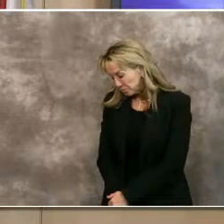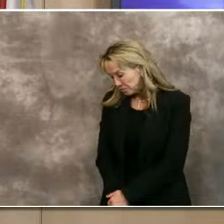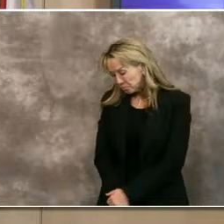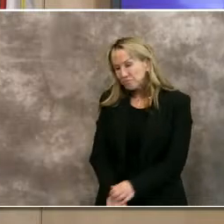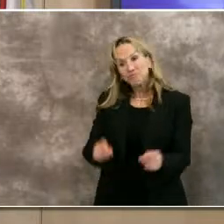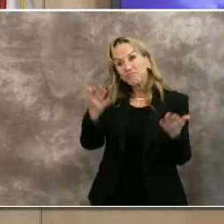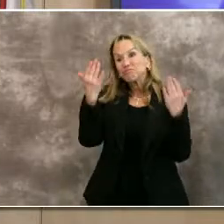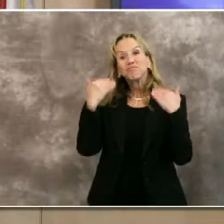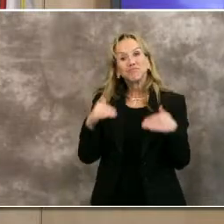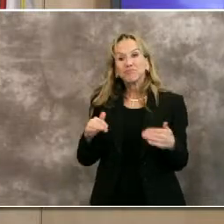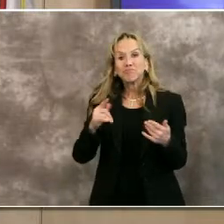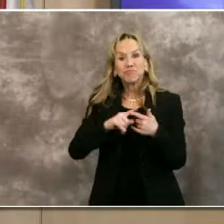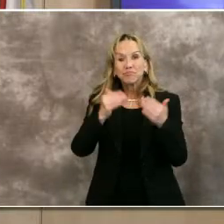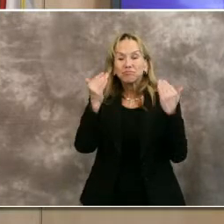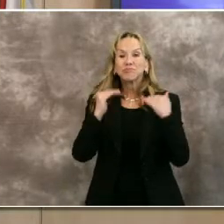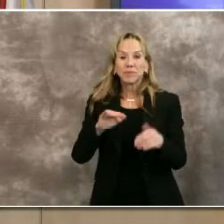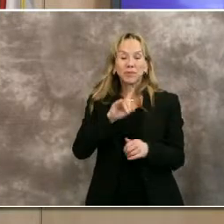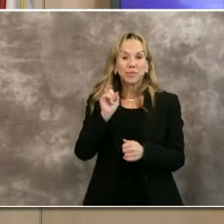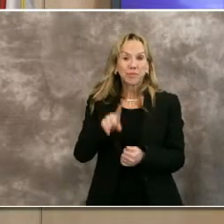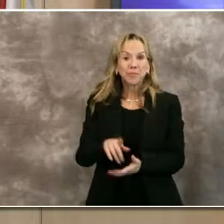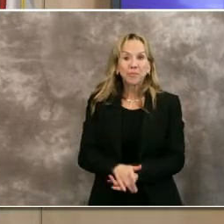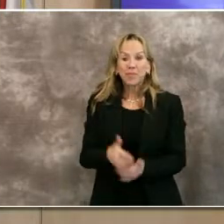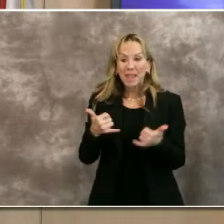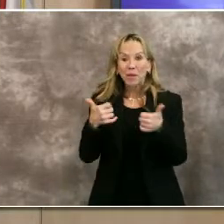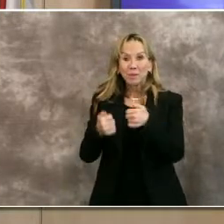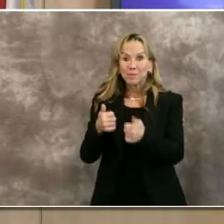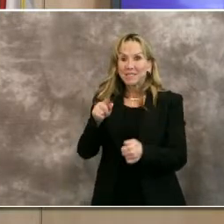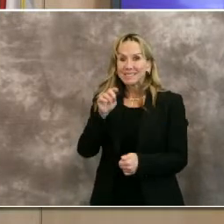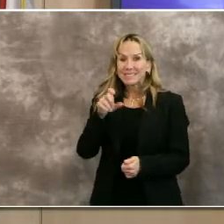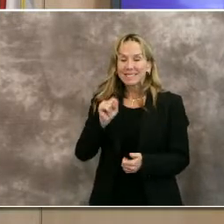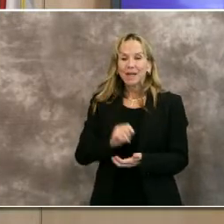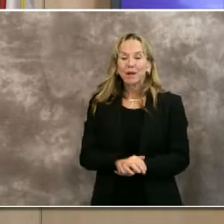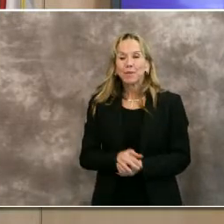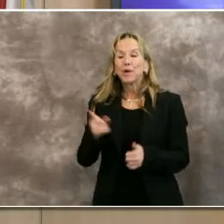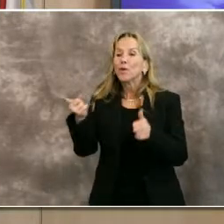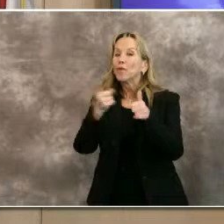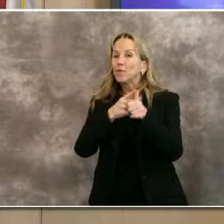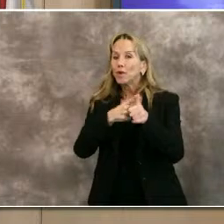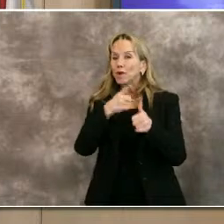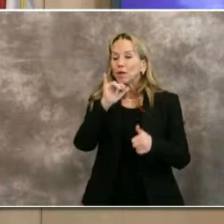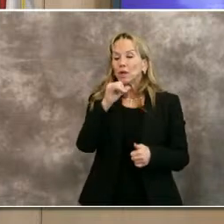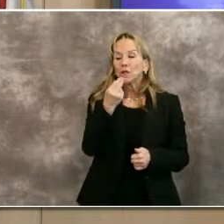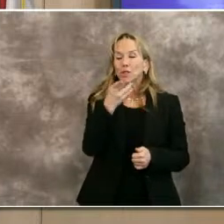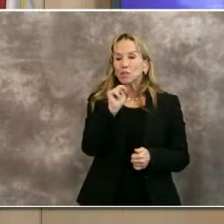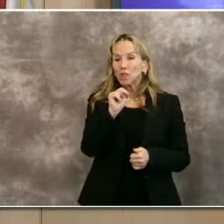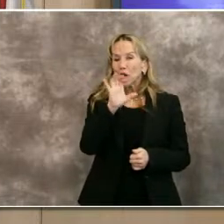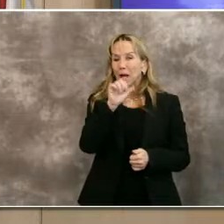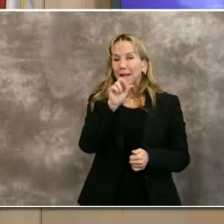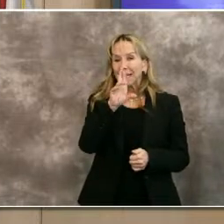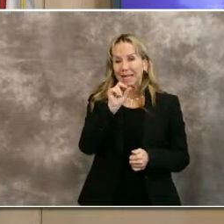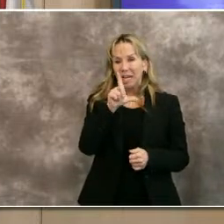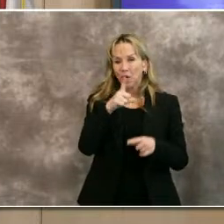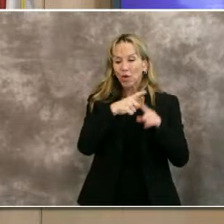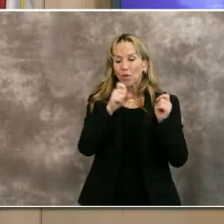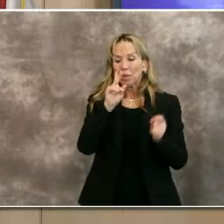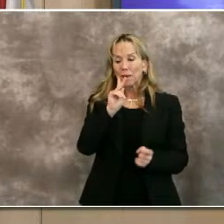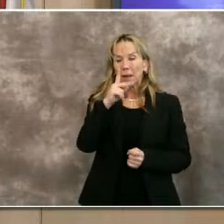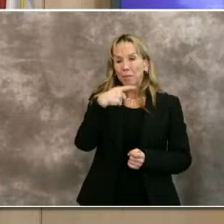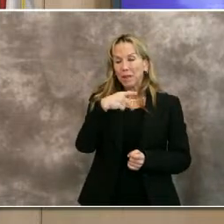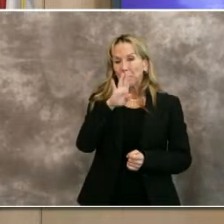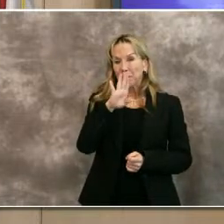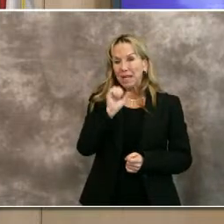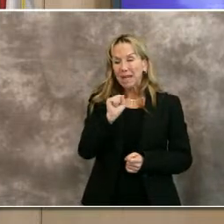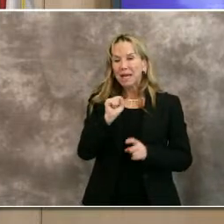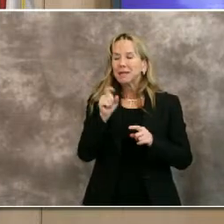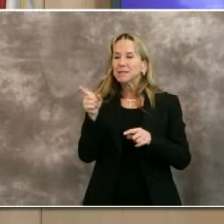Okay, we'll go to the texted questions. Yes, I'm going to start with a question from John Carroll from KPBS. At